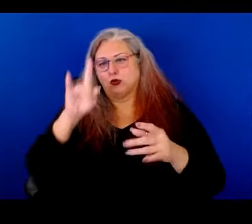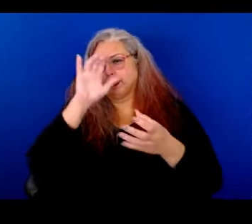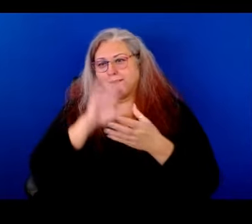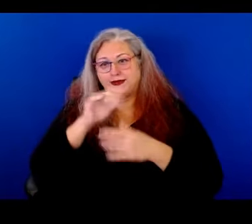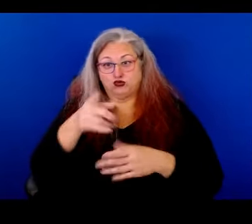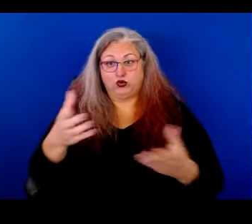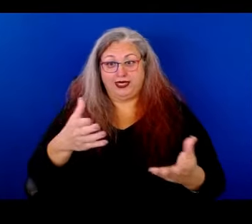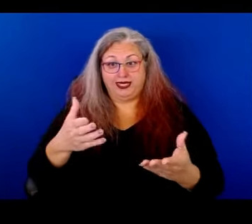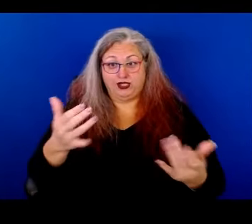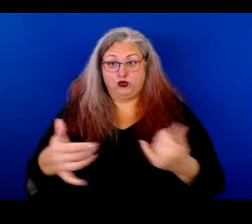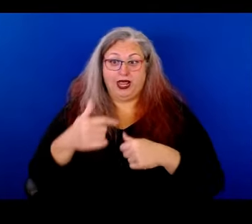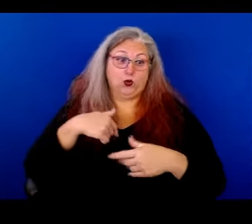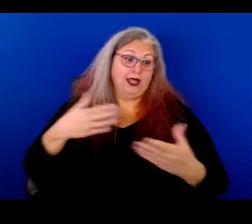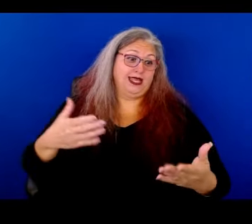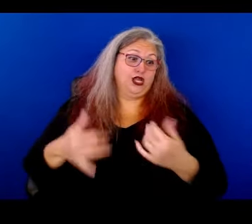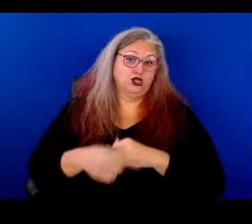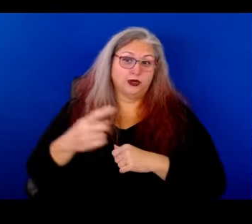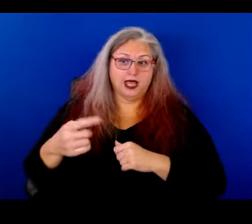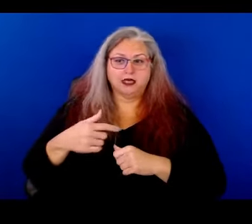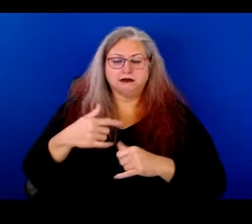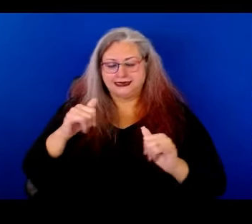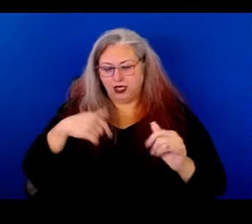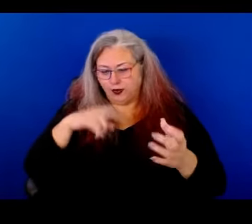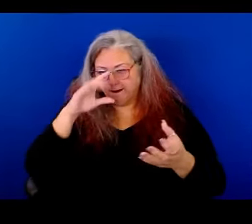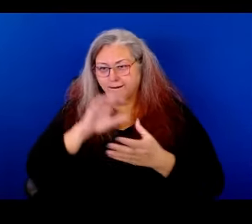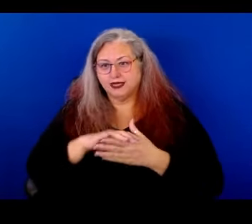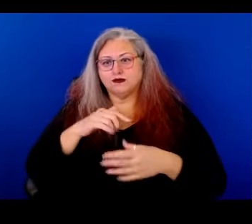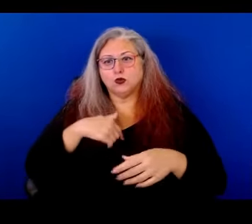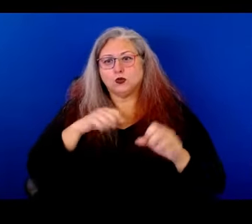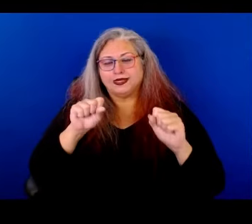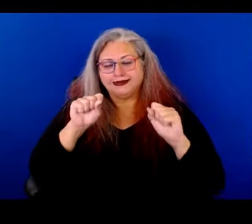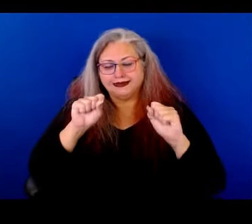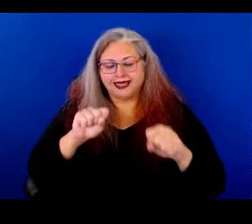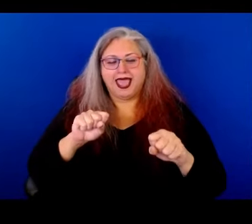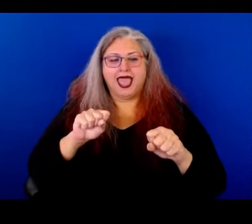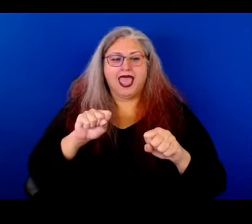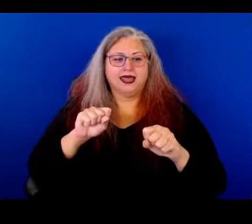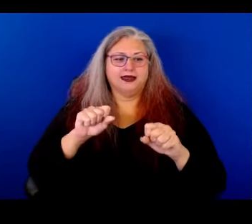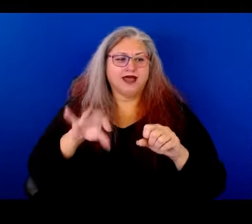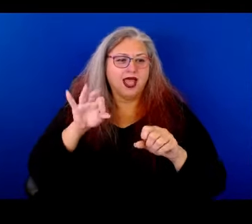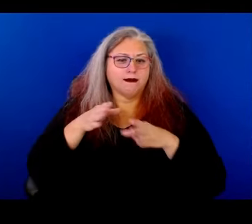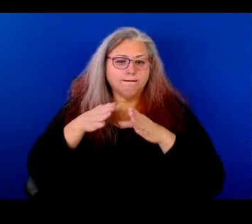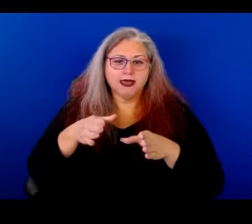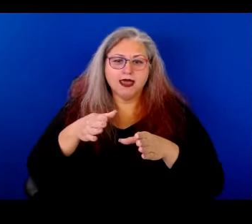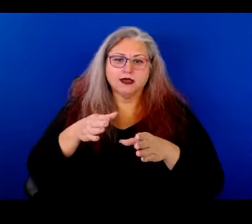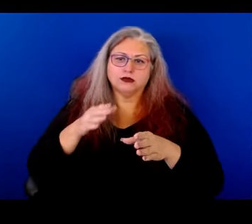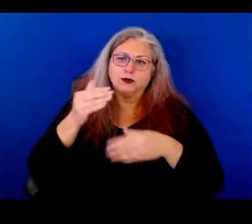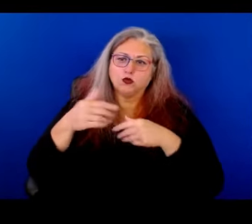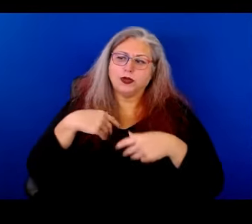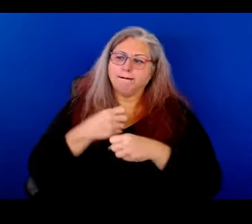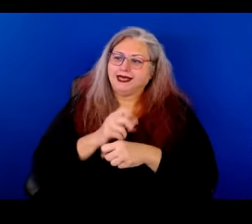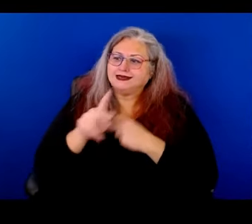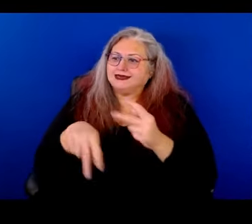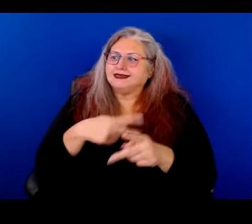in it because you're here today. We're here today. Right. We still believe that we can, there's a path forward, right? We still believe we can make